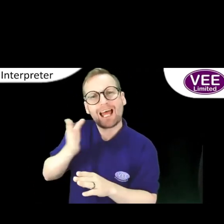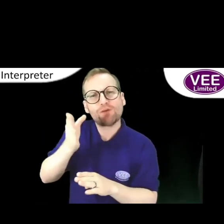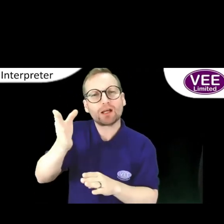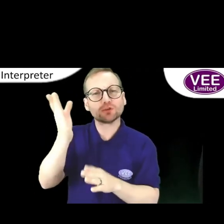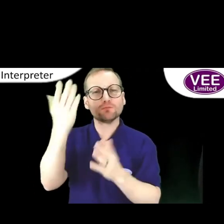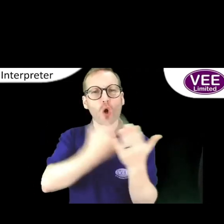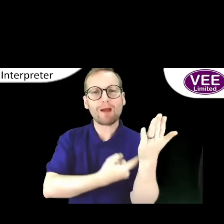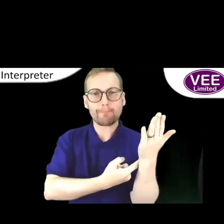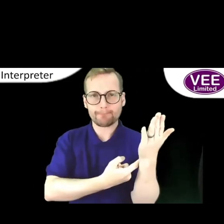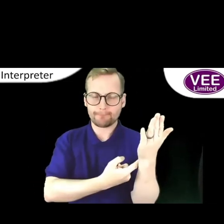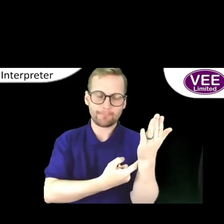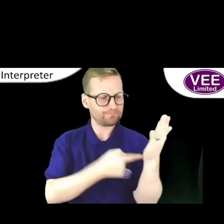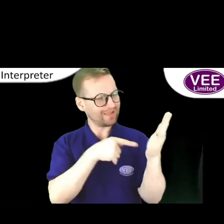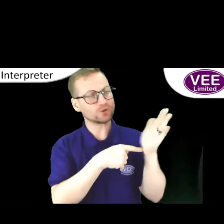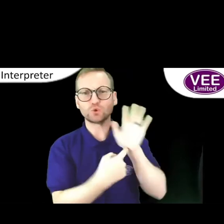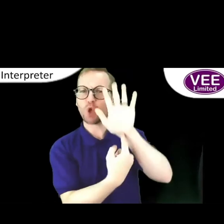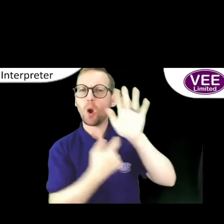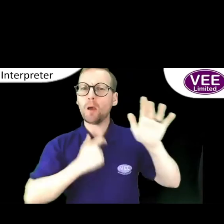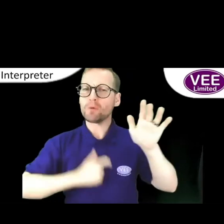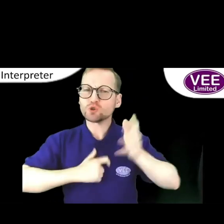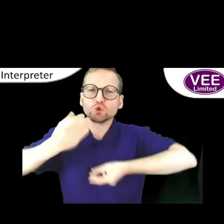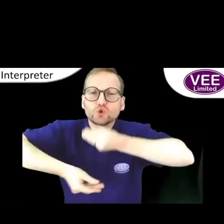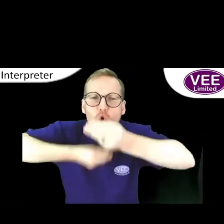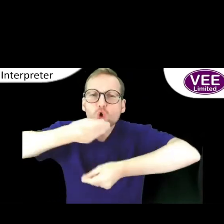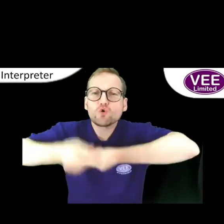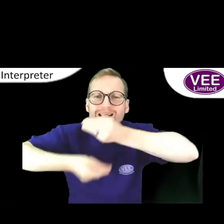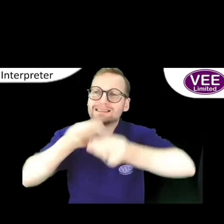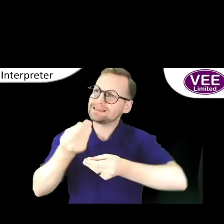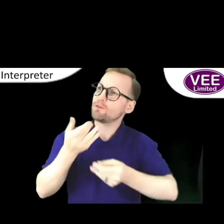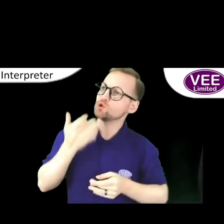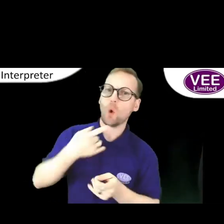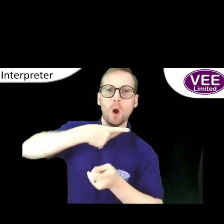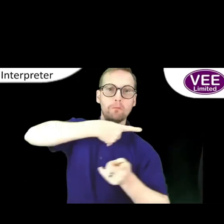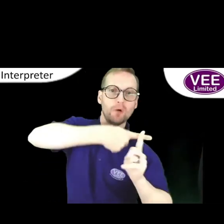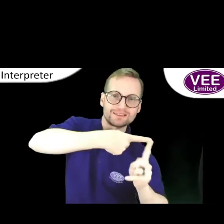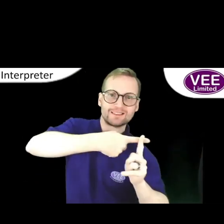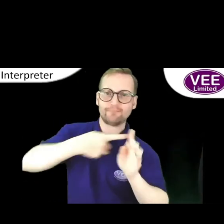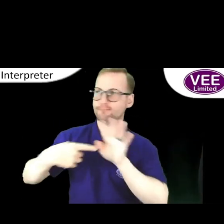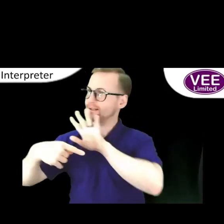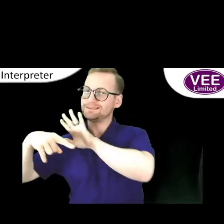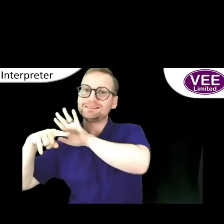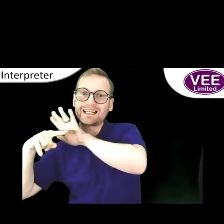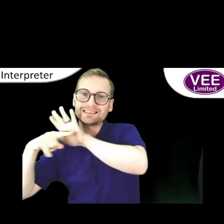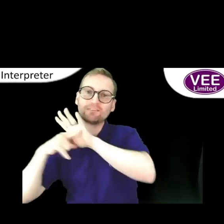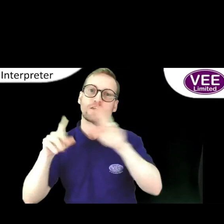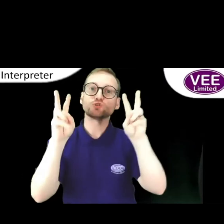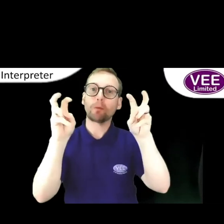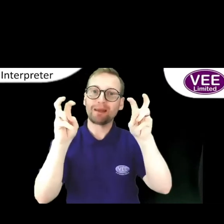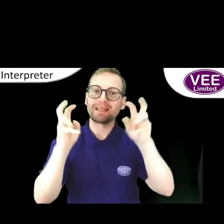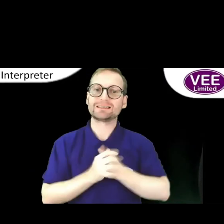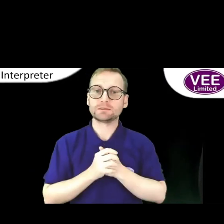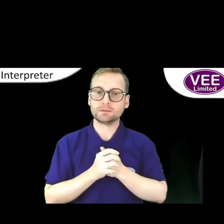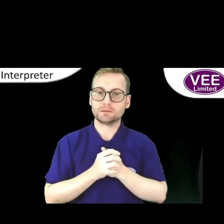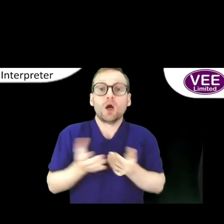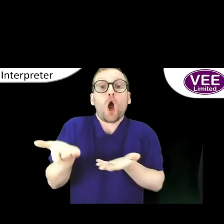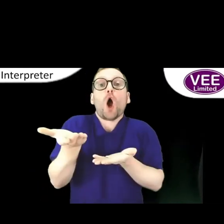the programme needed to highlight the personal stories and anecdotes that show both positive and negative stories around the topic. The